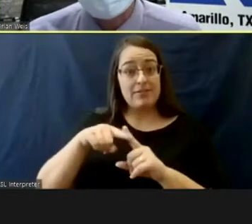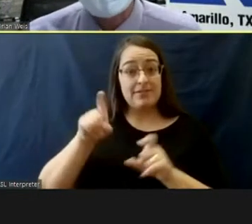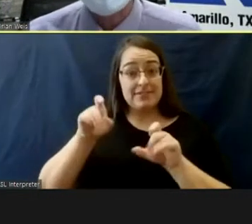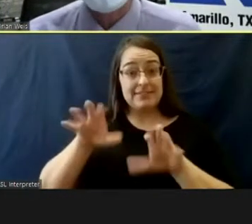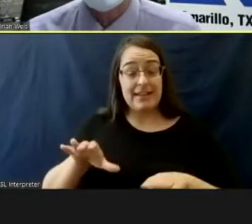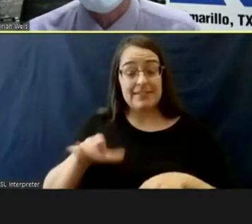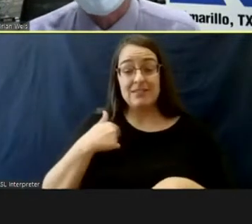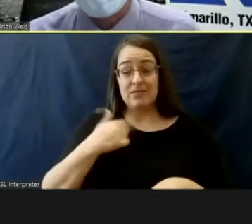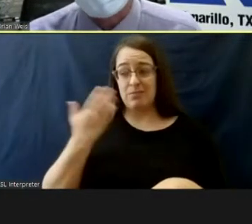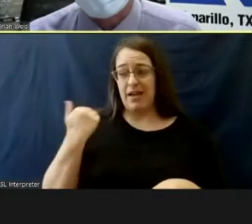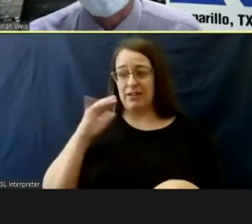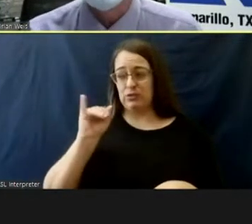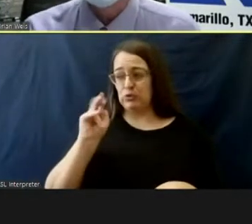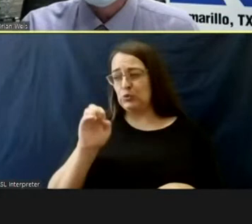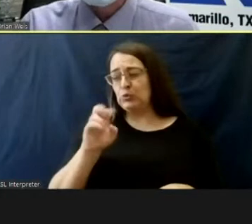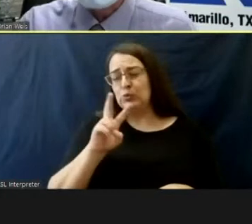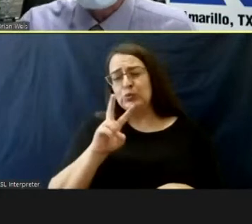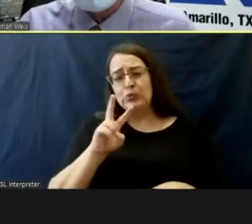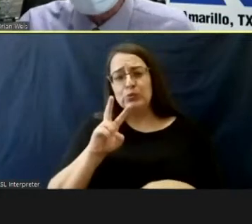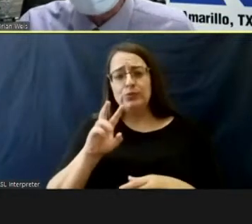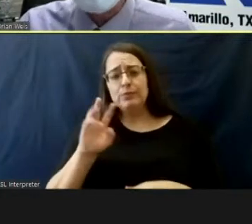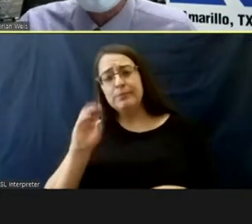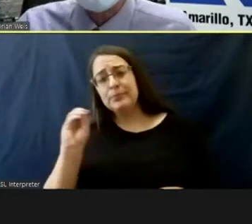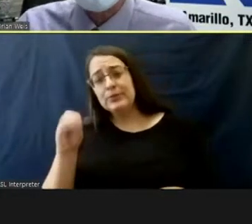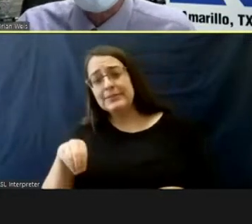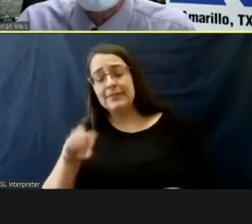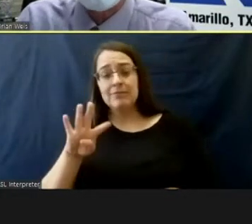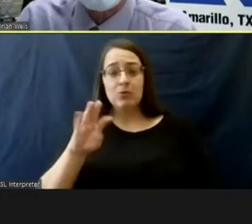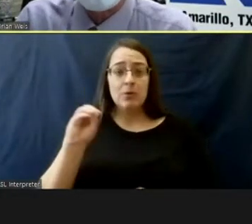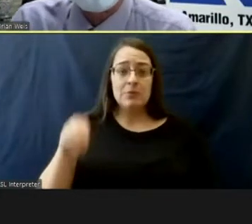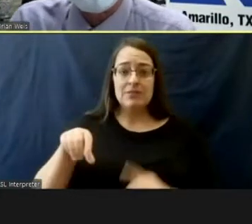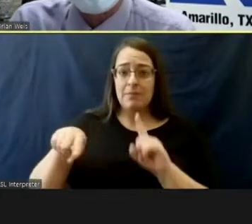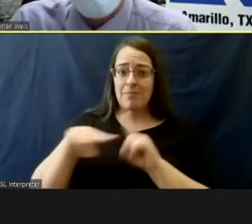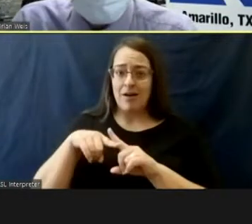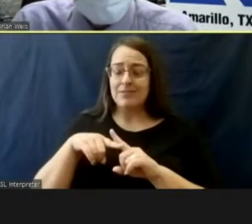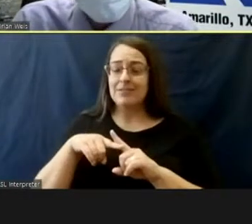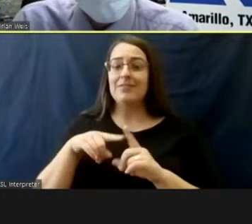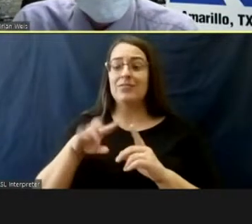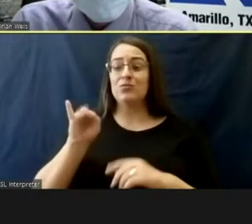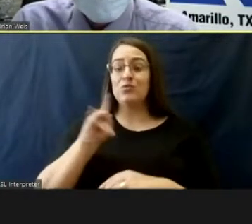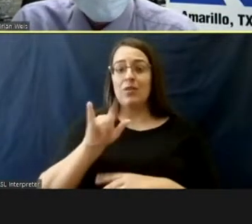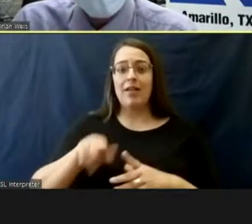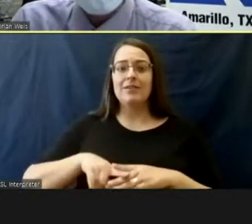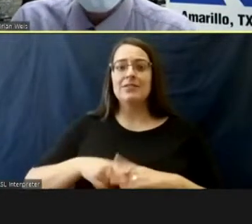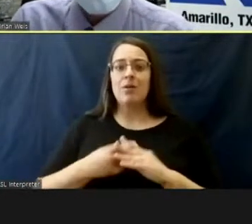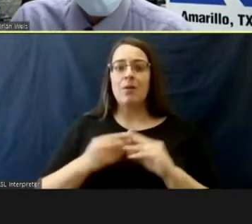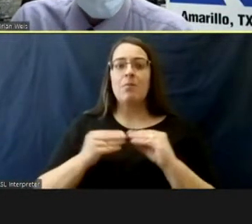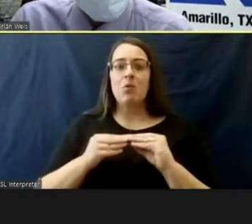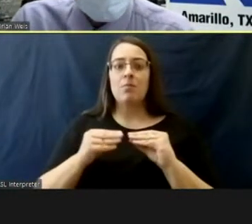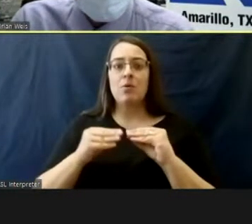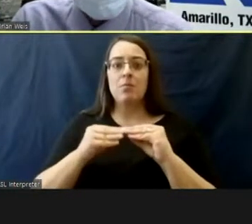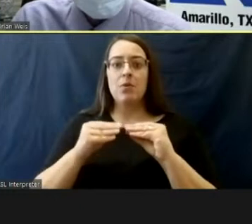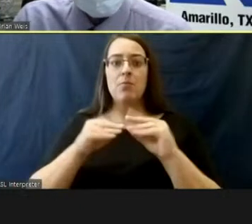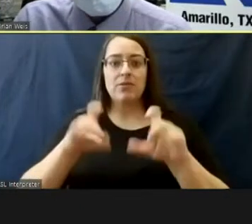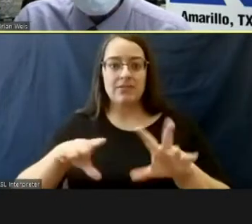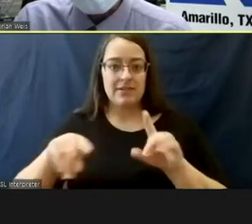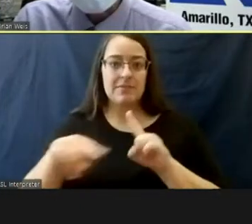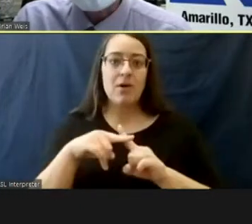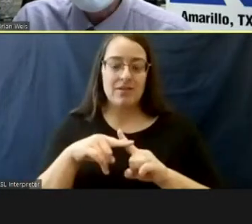to 4% positivity rate. So again, we continue to see a significant number of people testing positive as we do a lot of